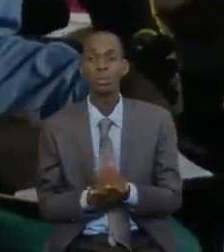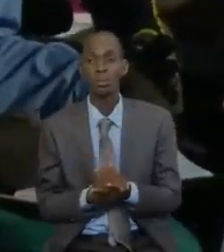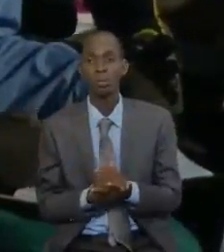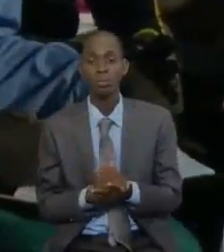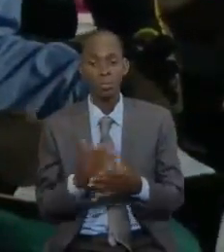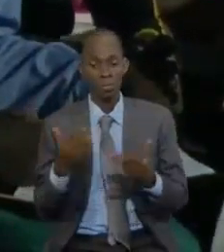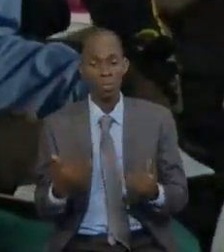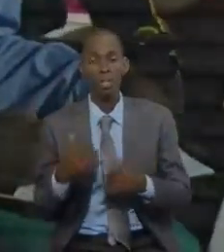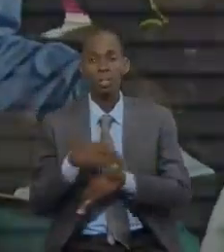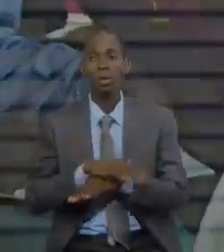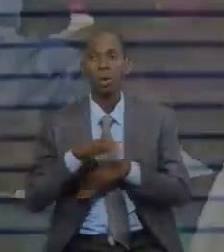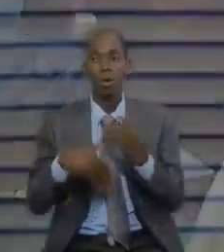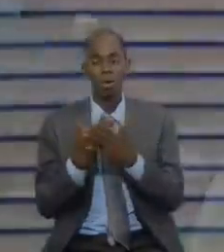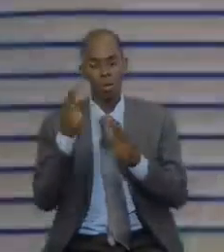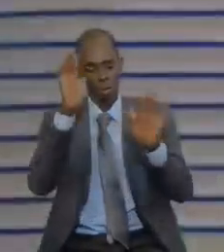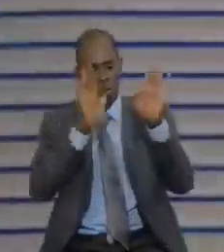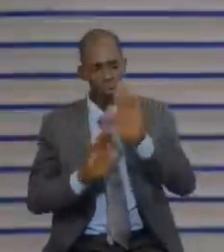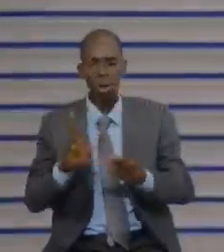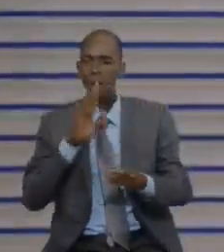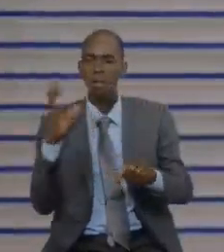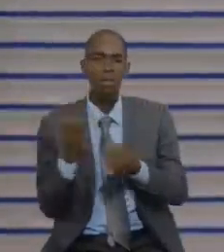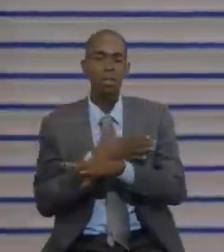Tonight, all your troubles are gone.